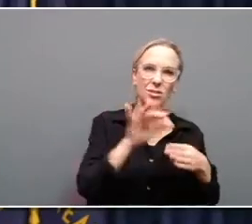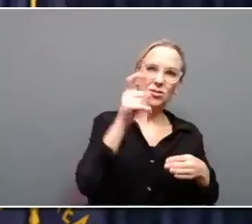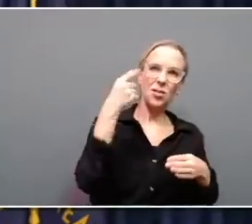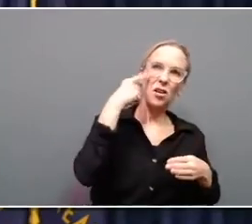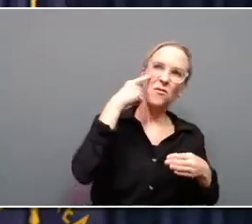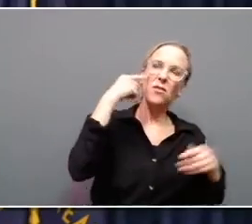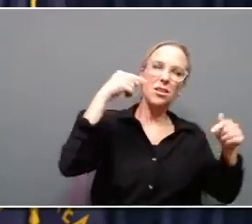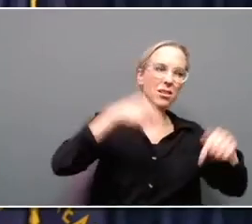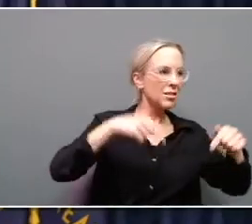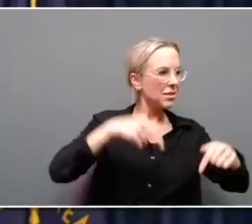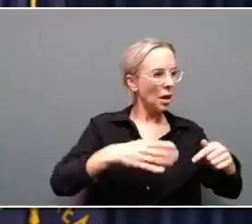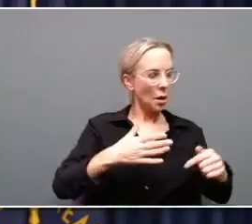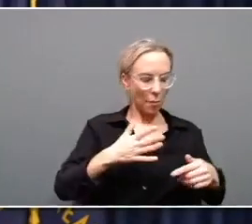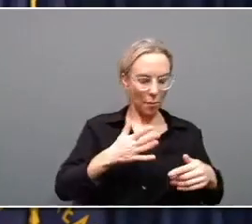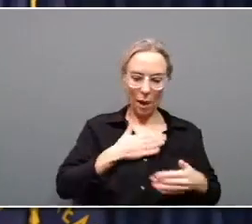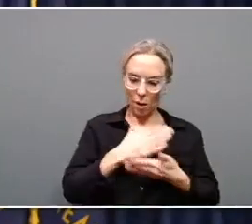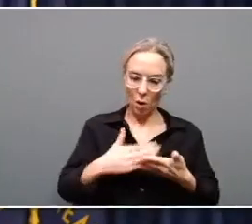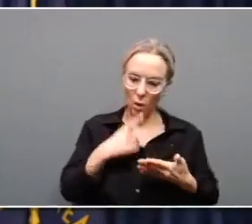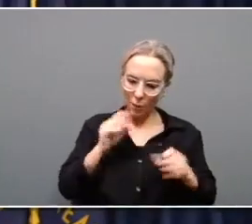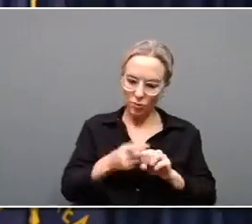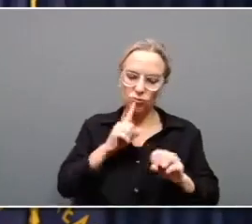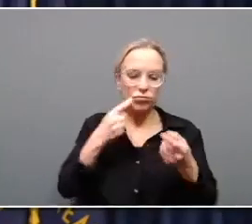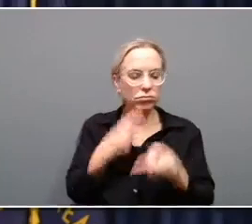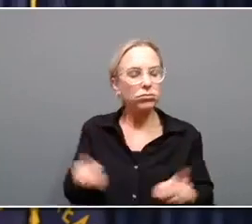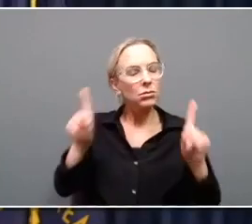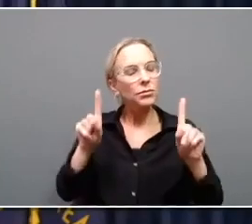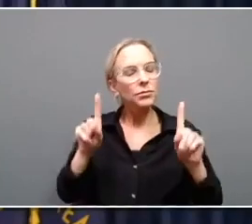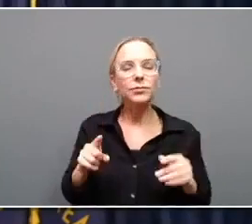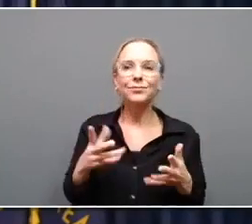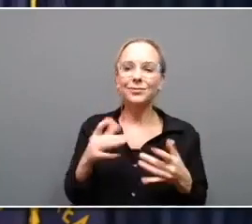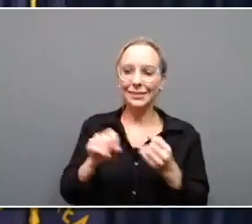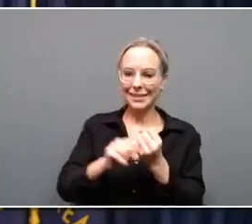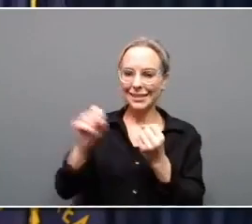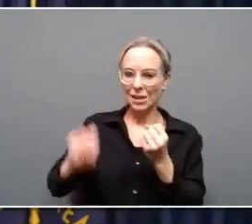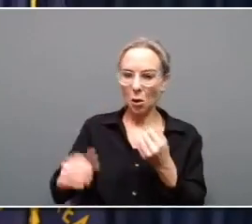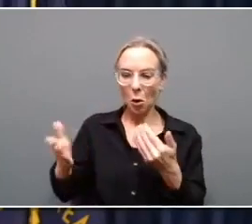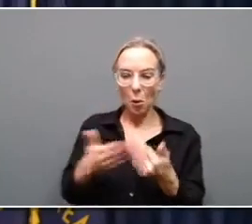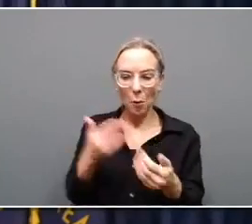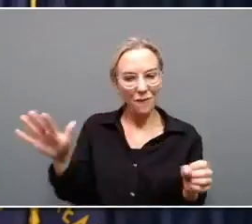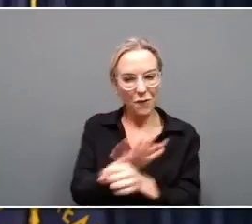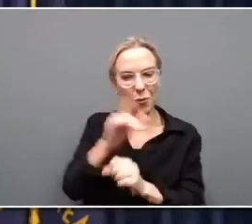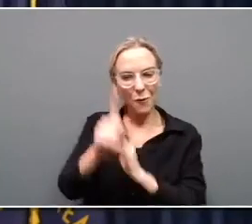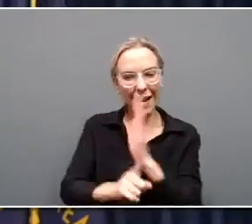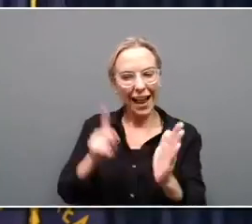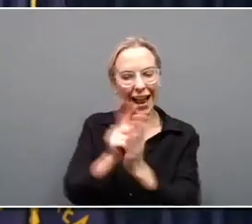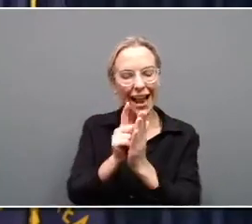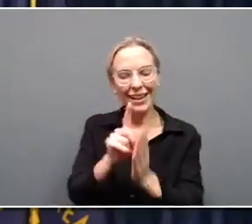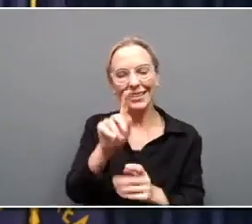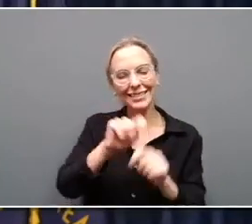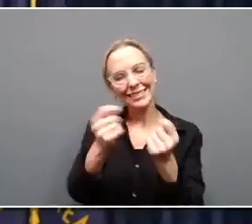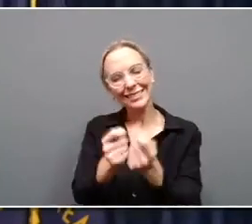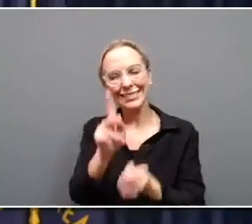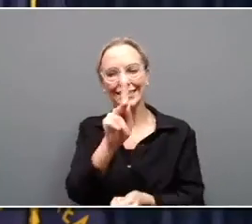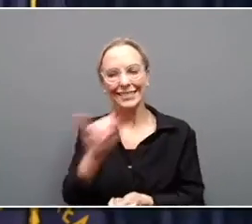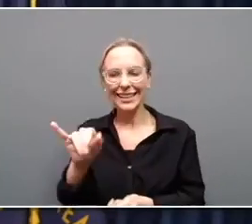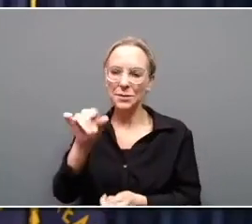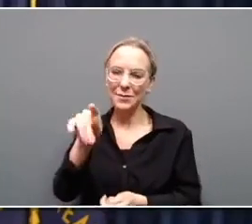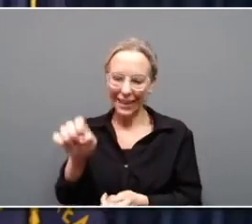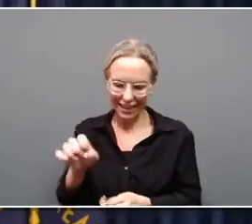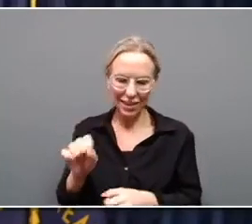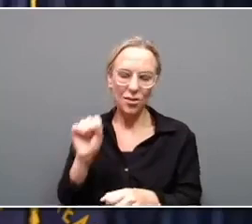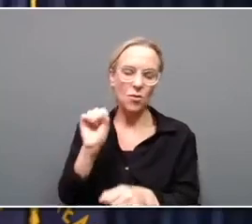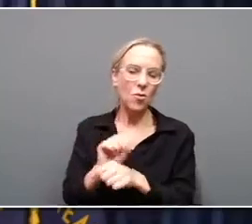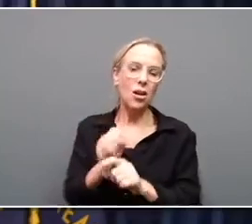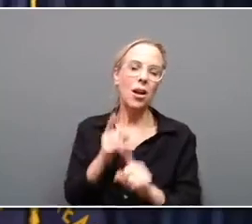make that happen. All right, we went a little long today. We almost did a full hour Team Kentucky update. We'll work on making the next